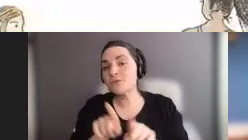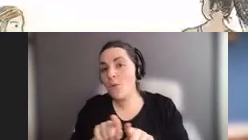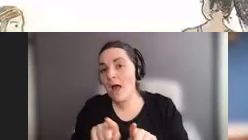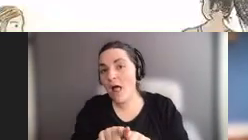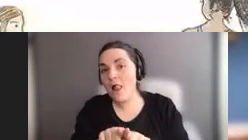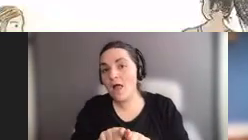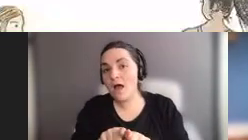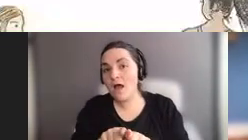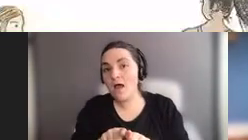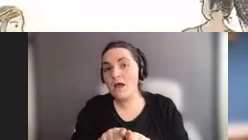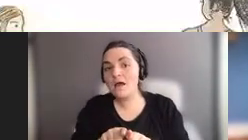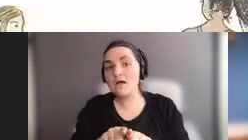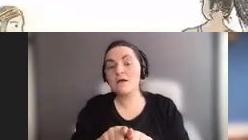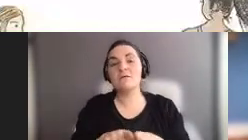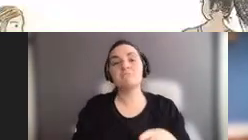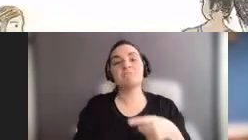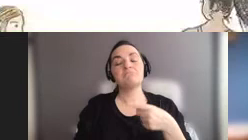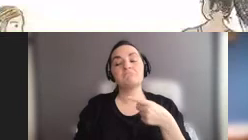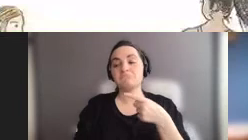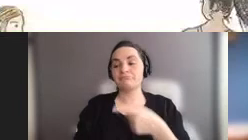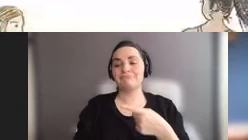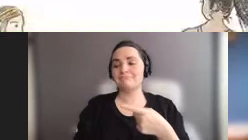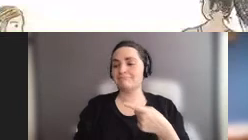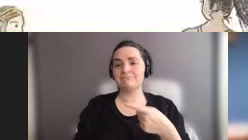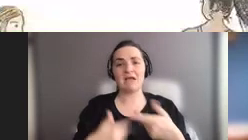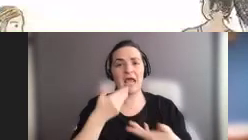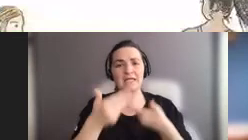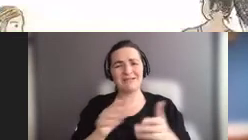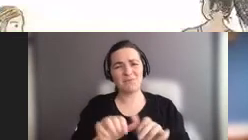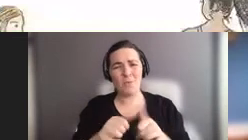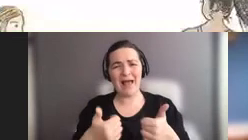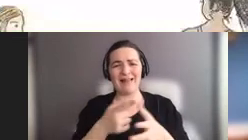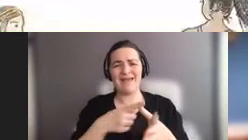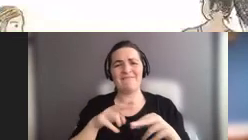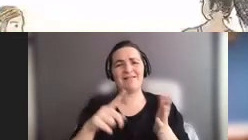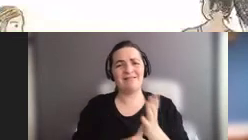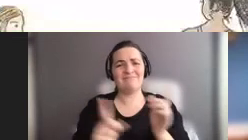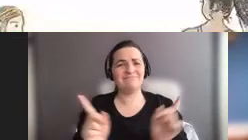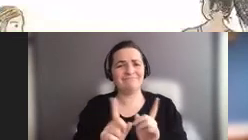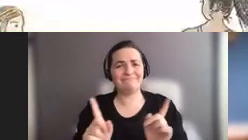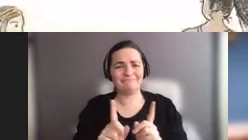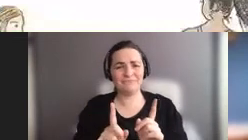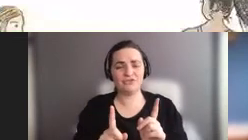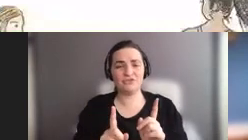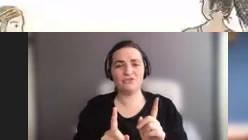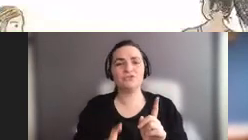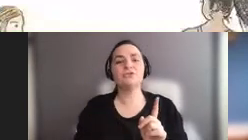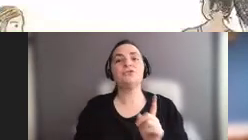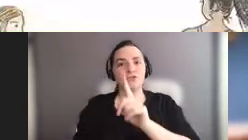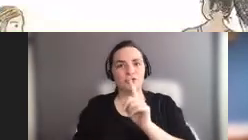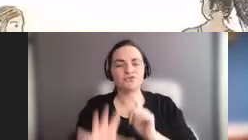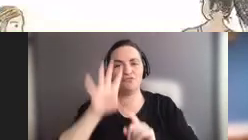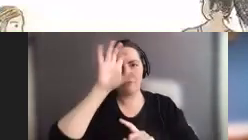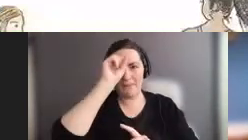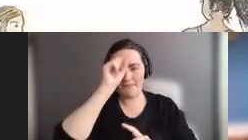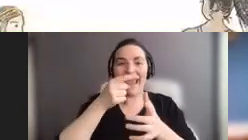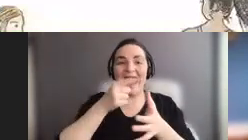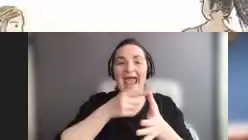and it clearly explains what assessment for learning is. So just don't forget now, assessment for learning is a type